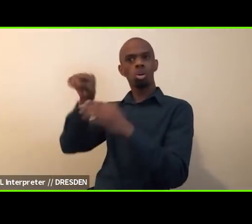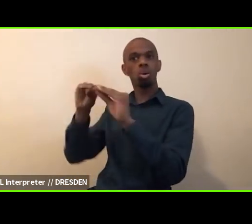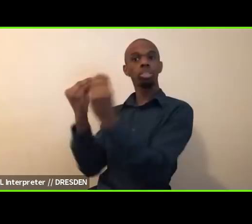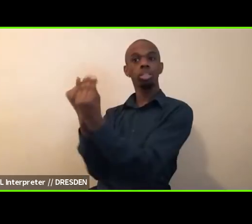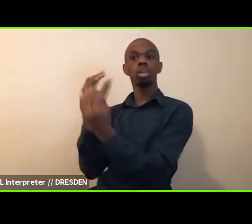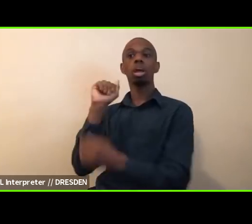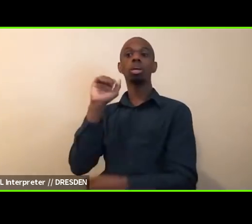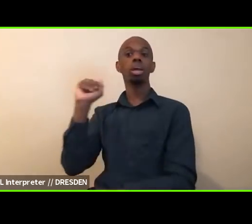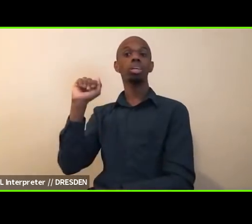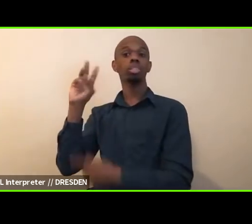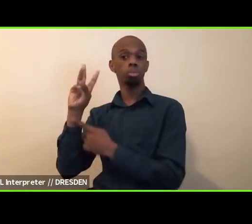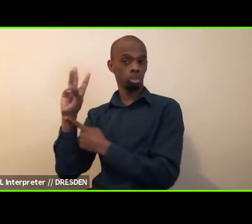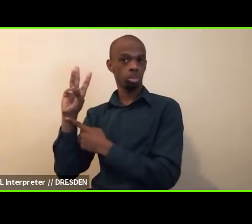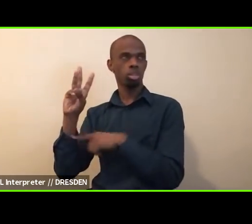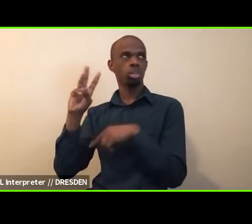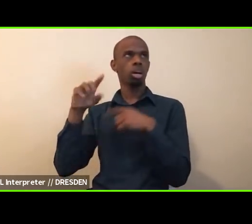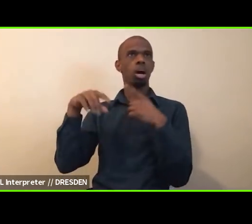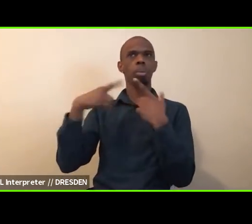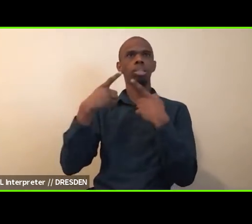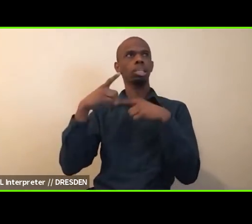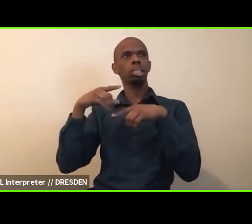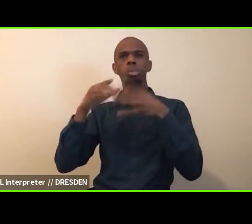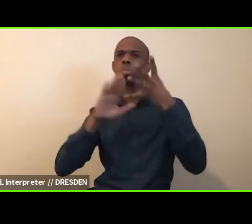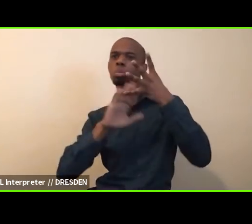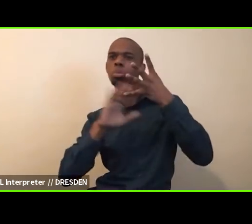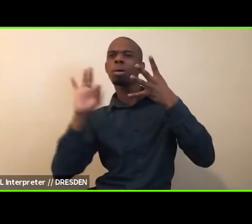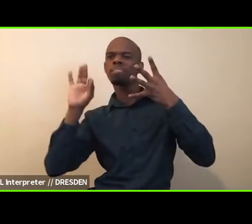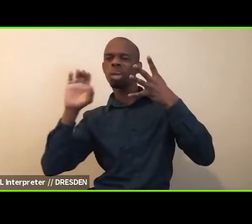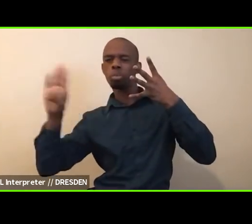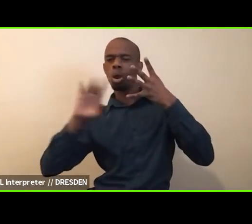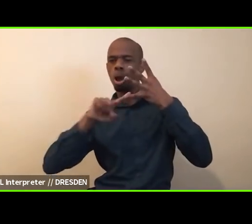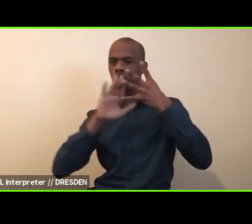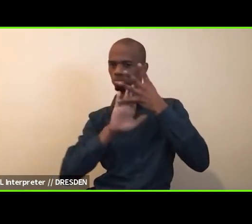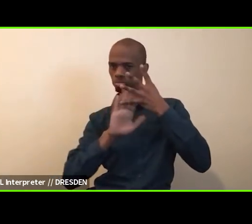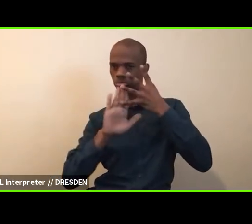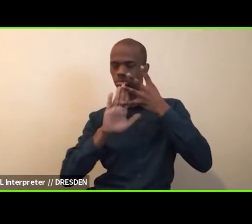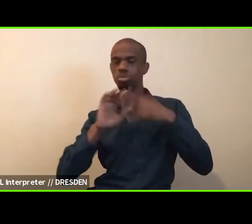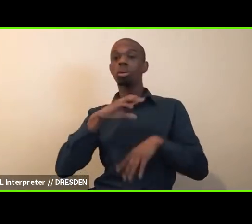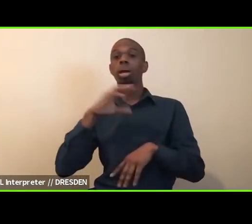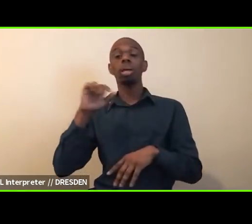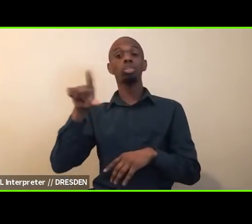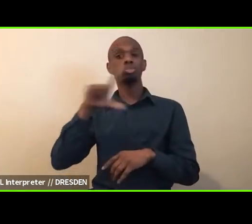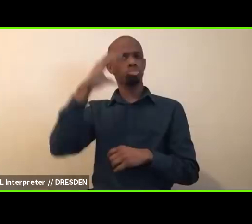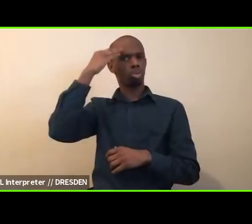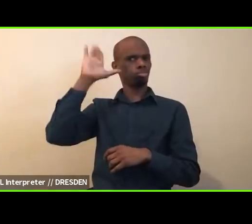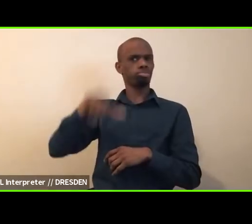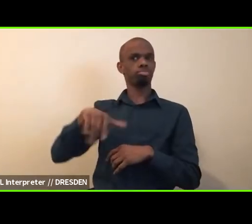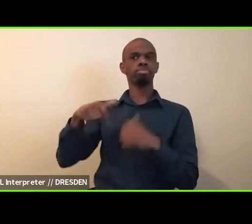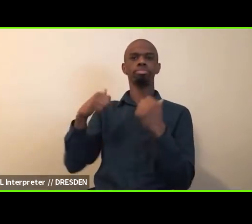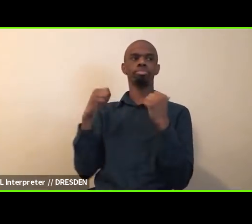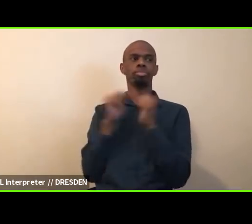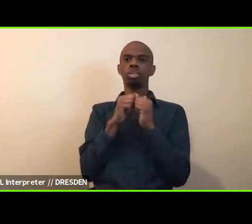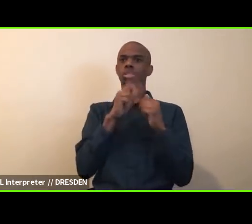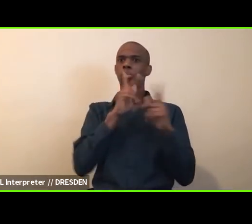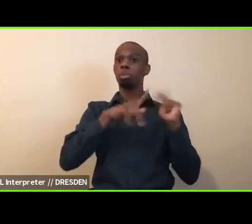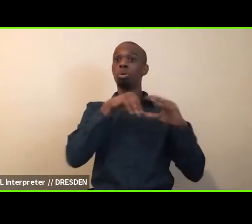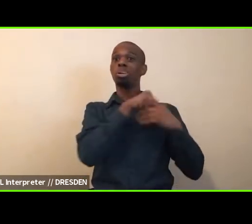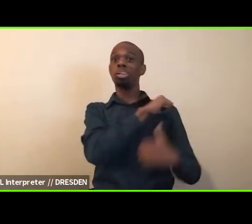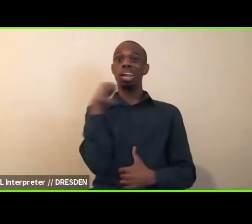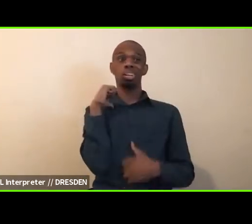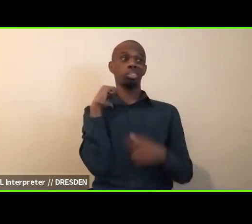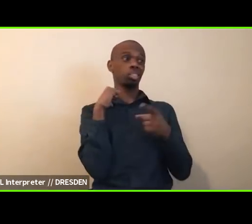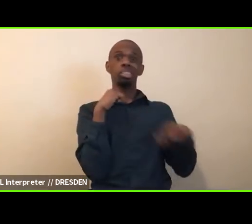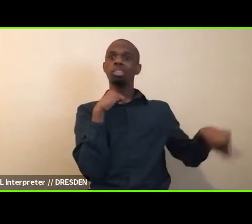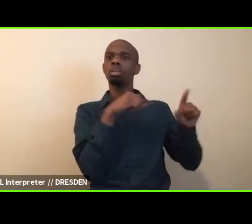at the end of February, actually. And then, as you know, with the murders of people in Atlanta,